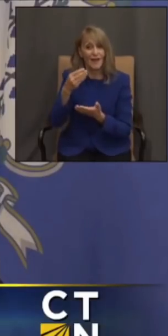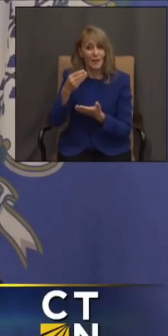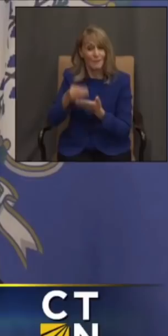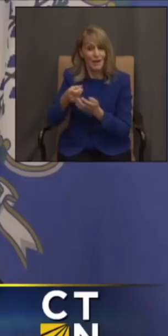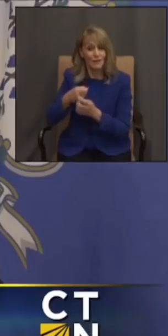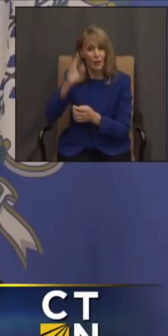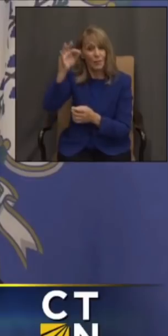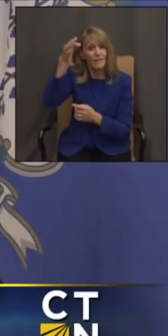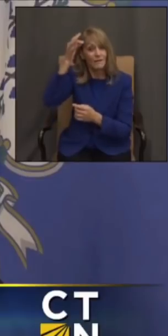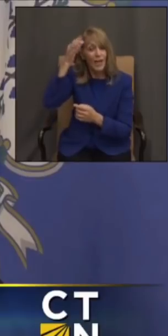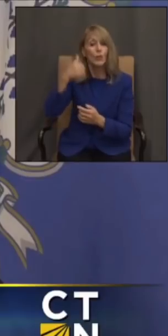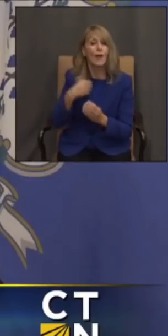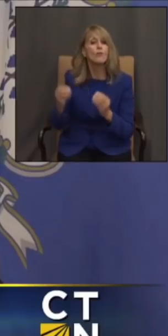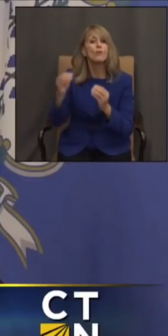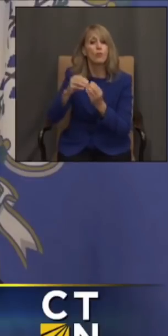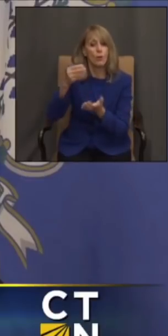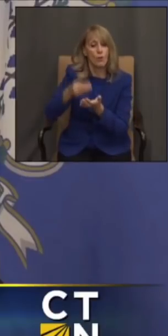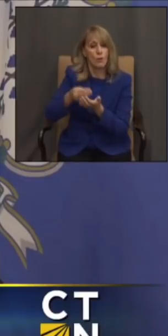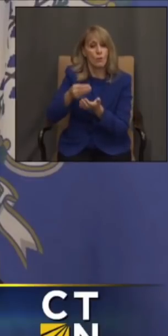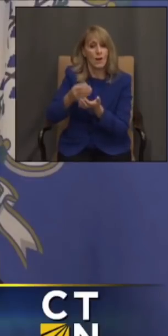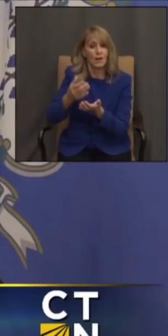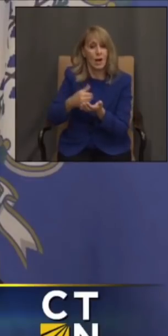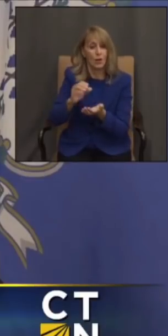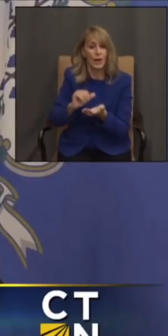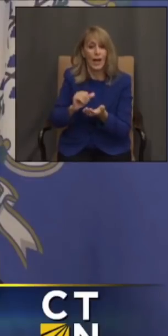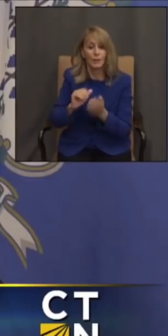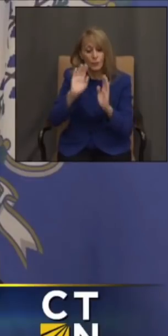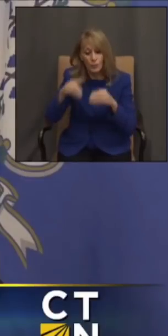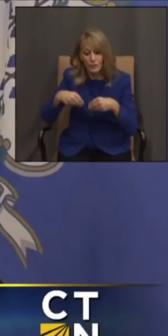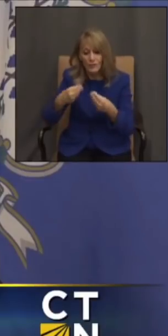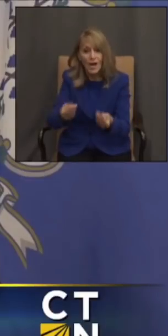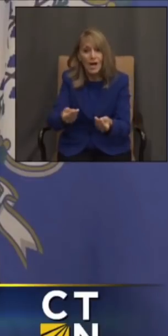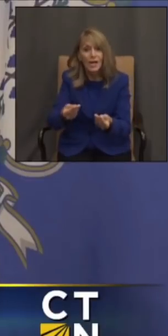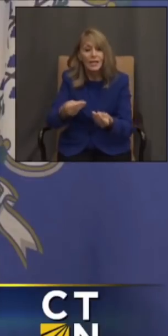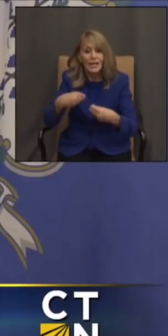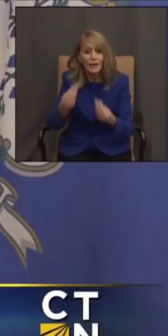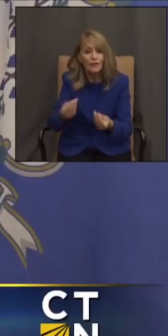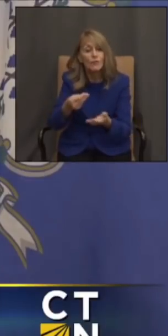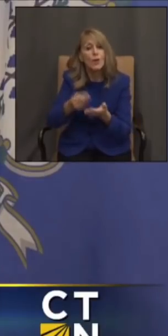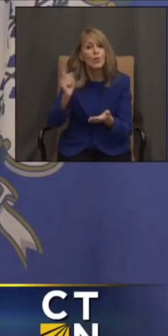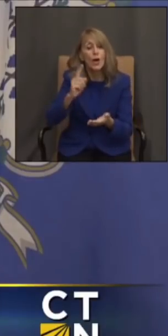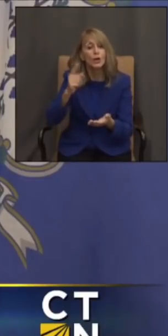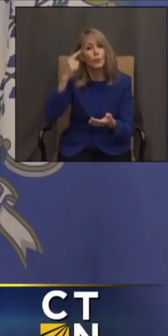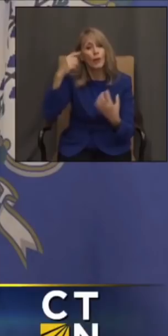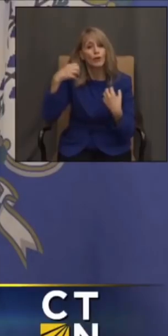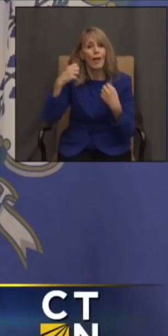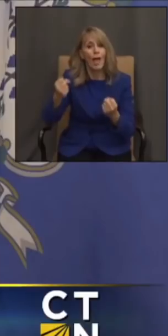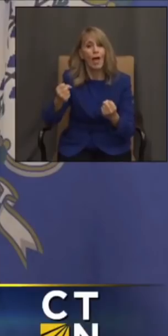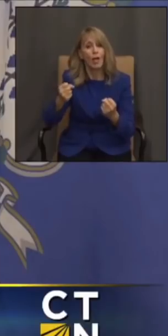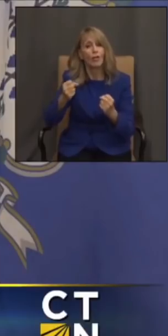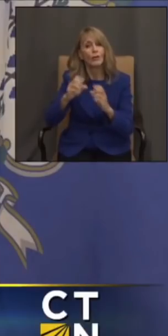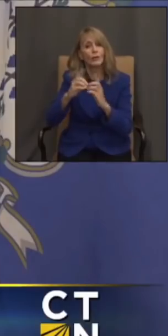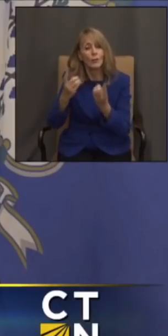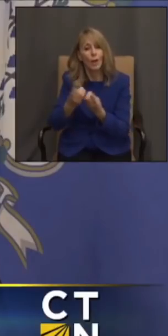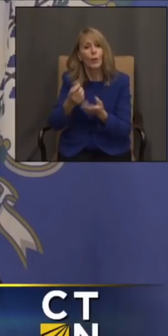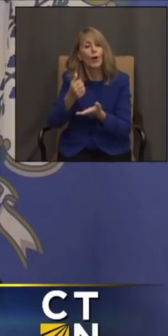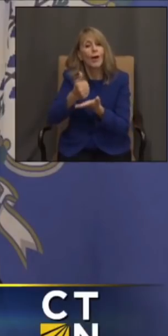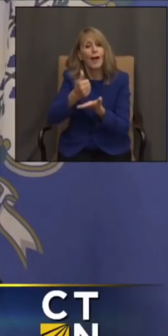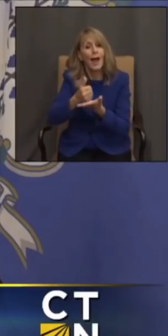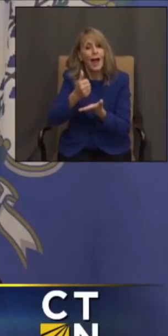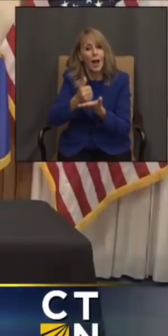got additional resources going to all of our mental health providers, just so we can do a better job at the origin.